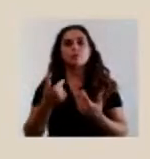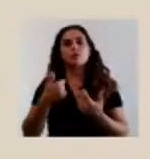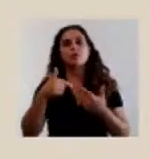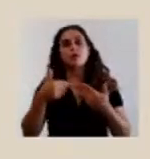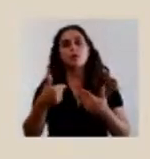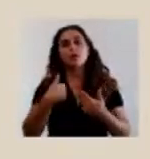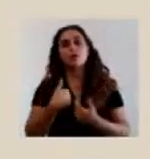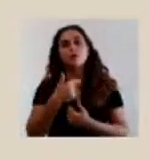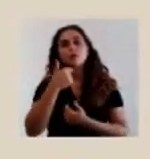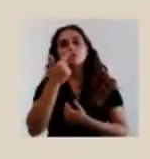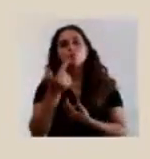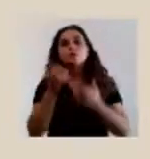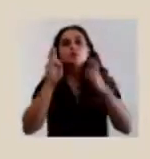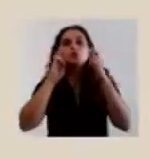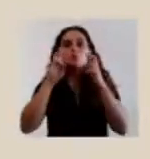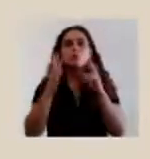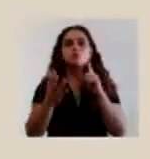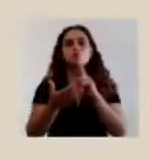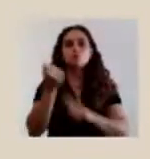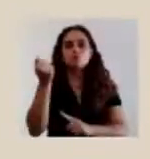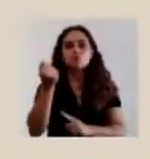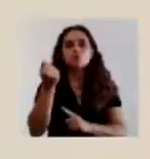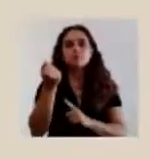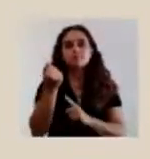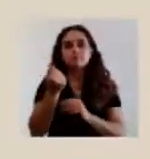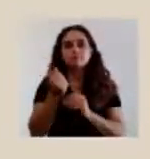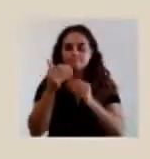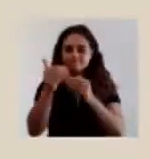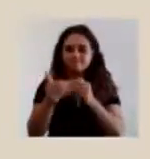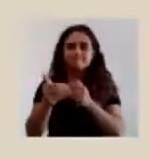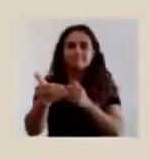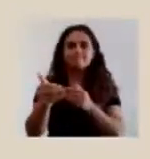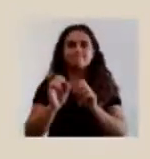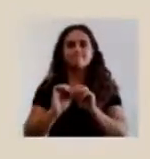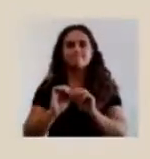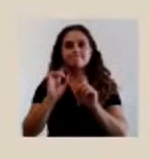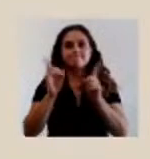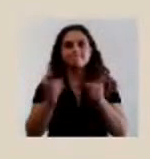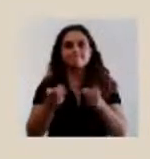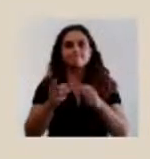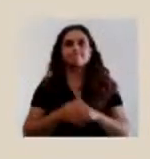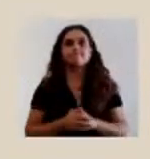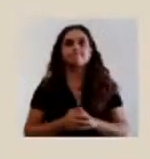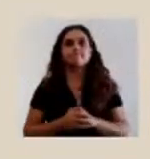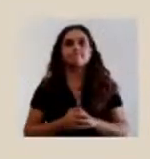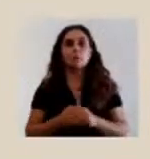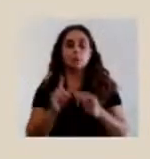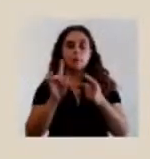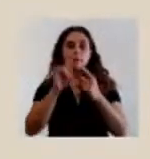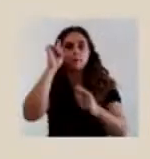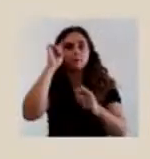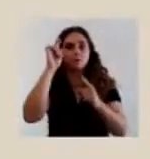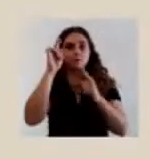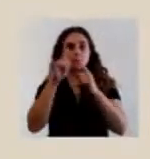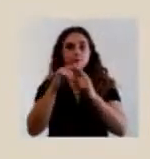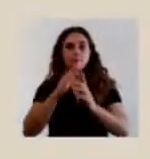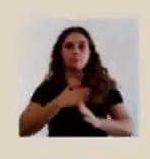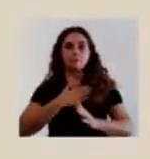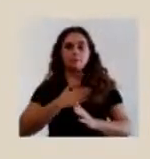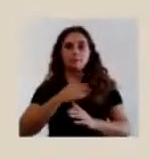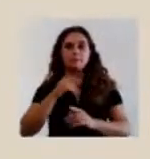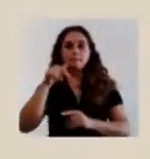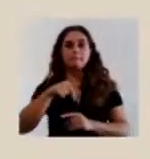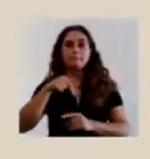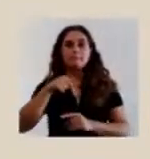will be telling you what I hope to accomplish with the rest of this introduction. The first goal of my introduction